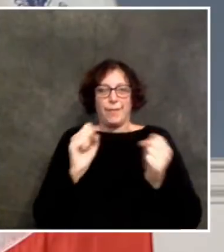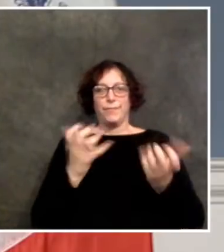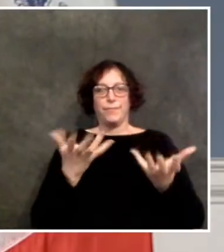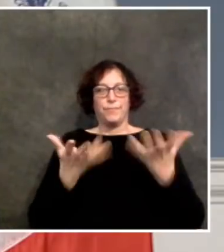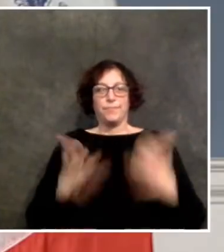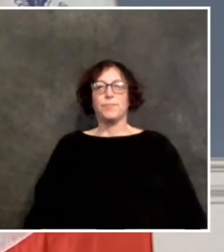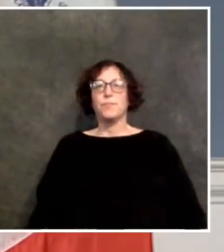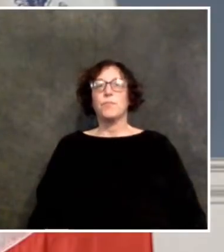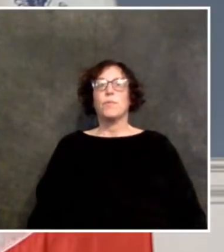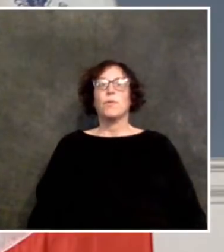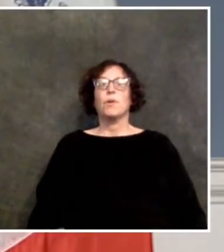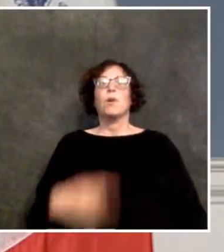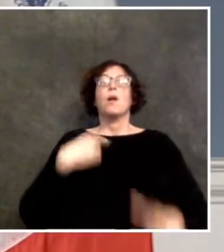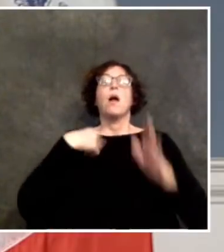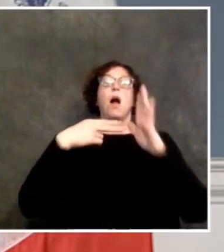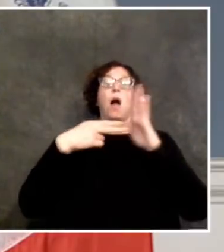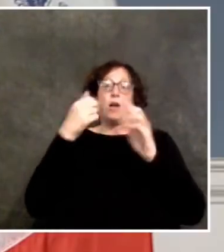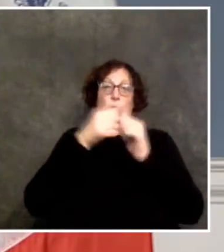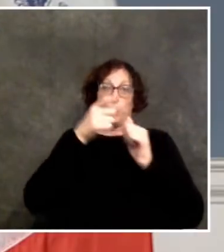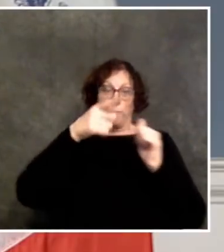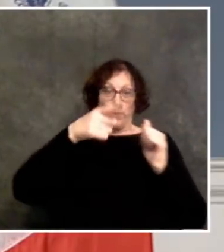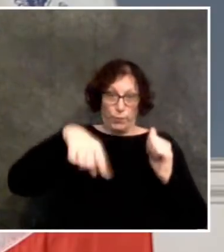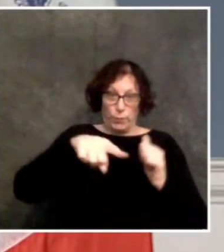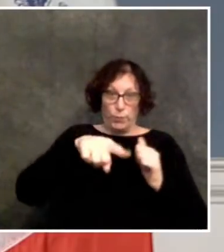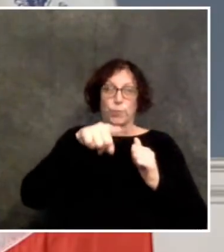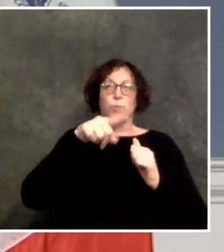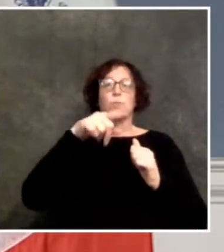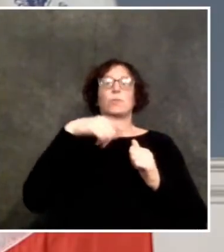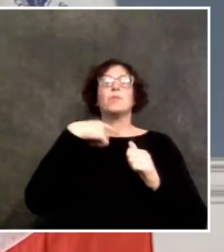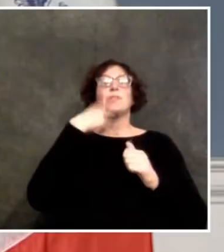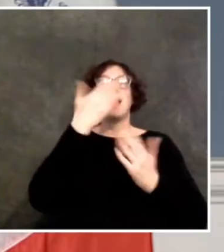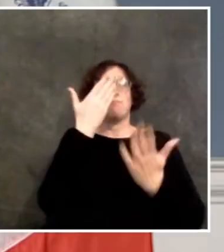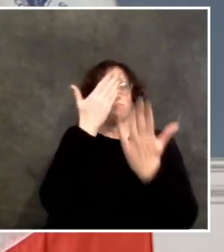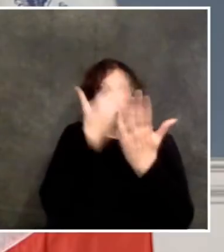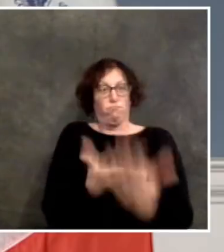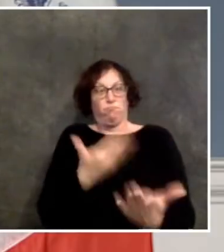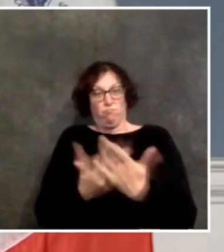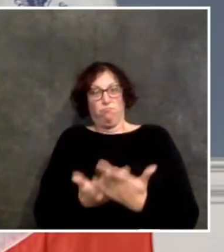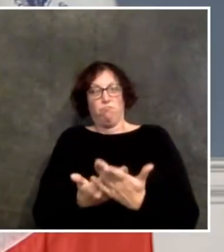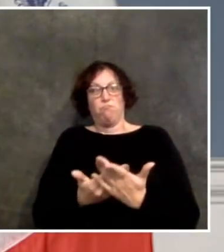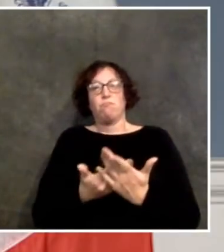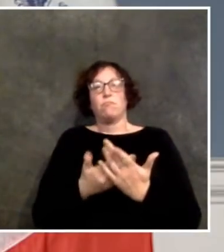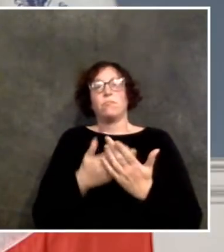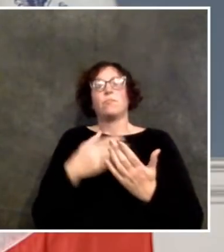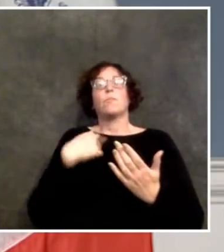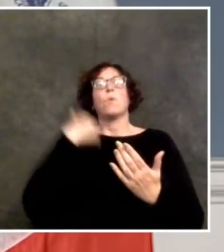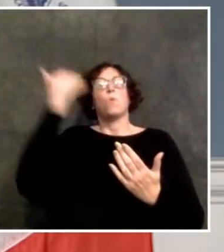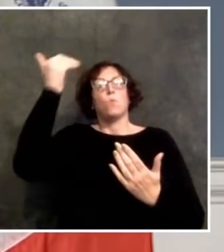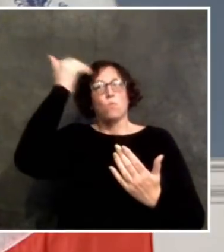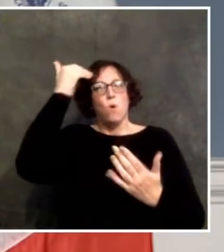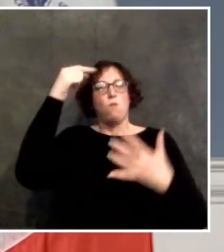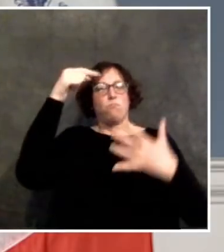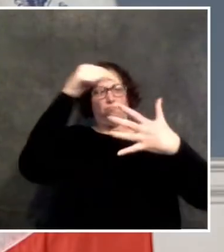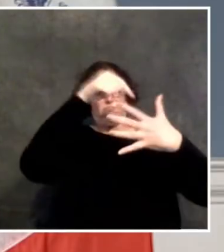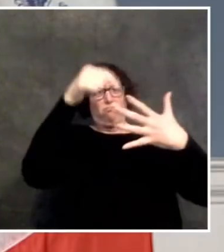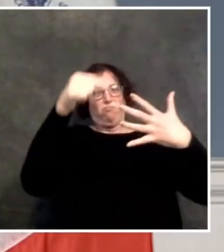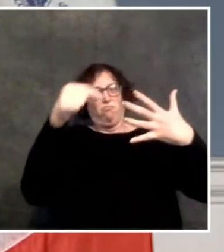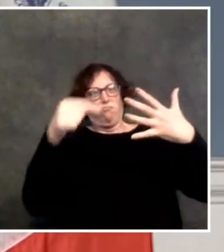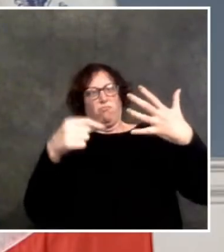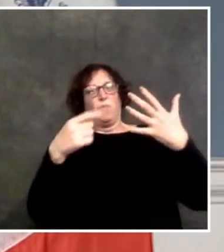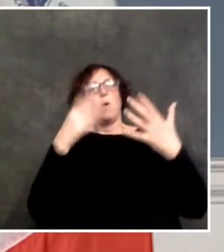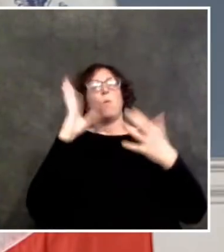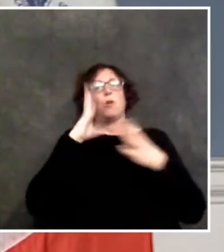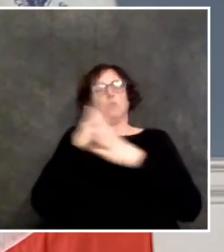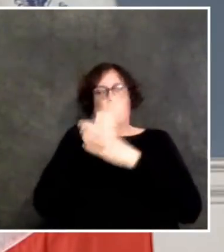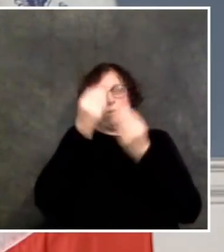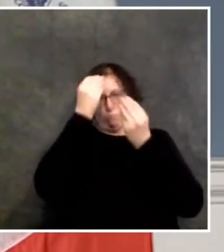on what we know now, and we're going to tell you how to protect yourself and your family with what we know now. And we're also telling you all the time, it could change if